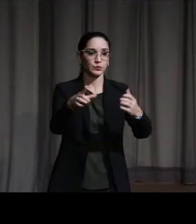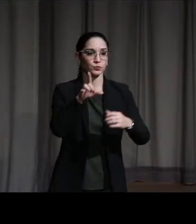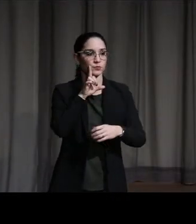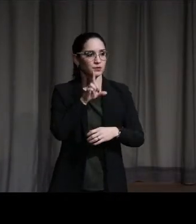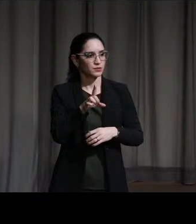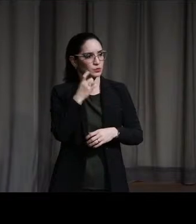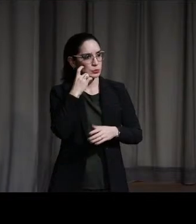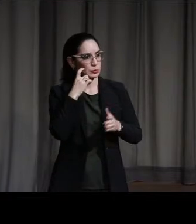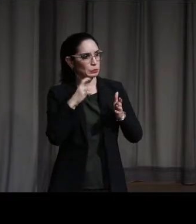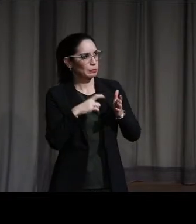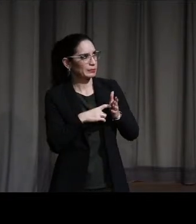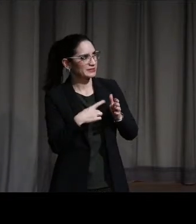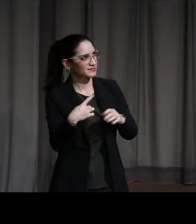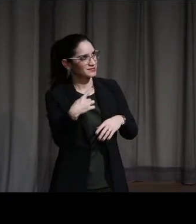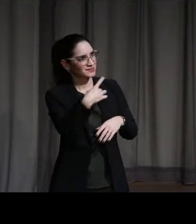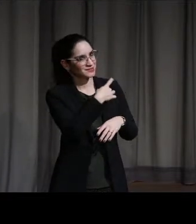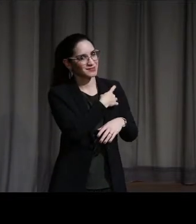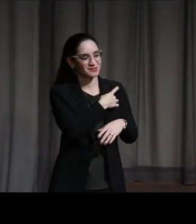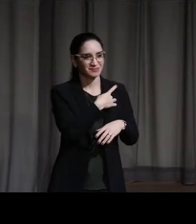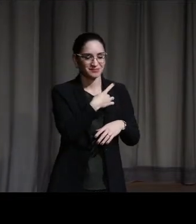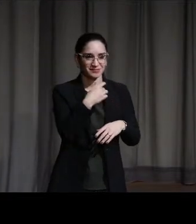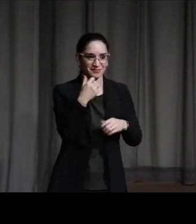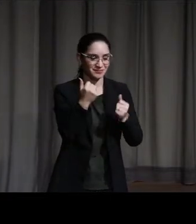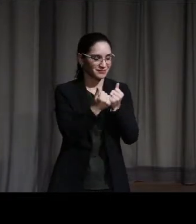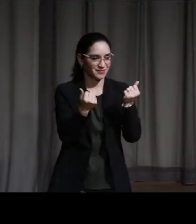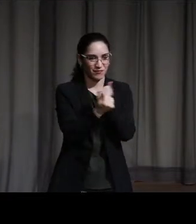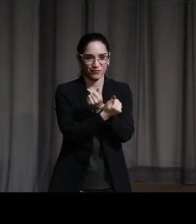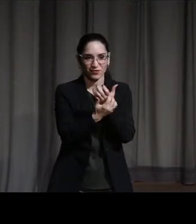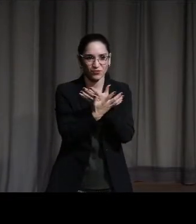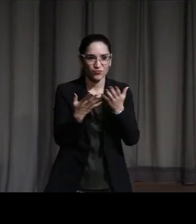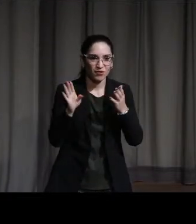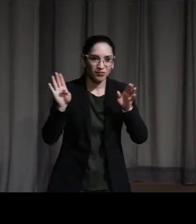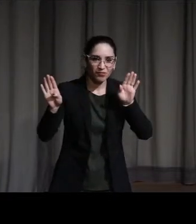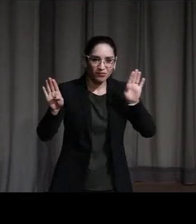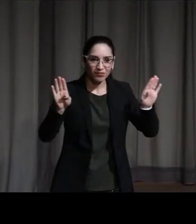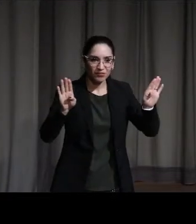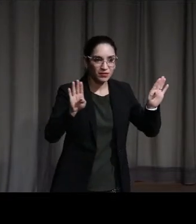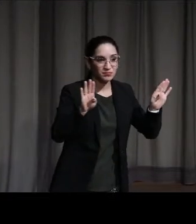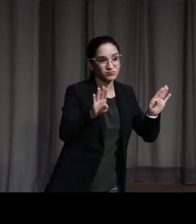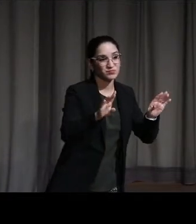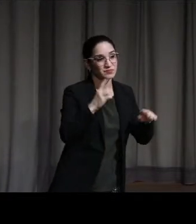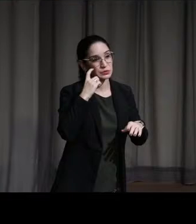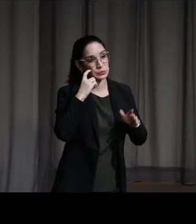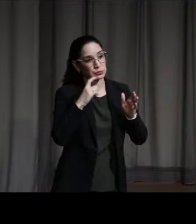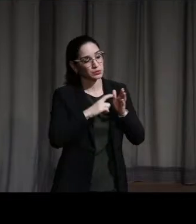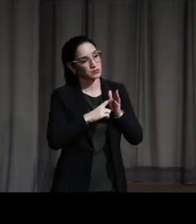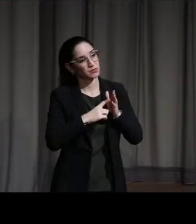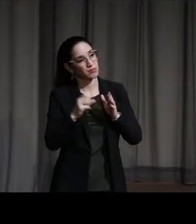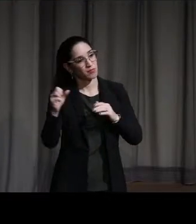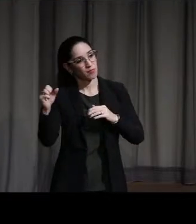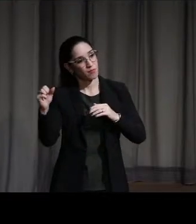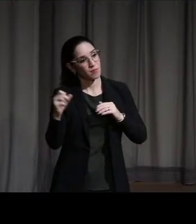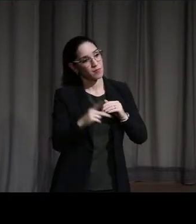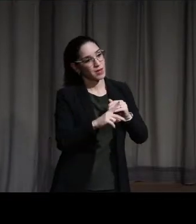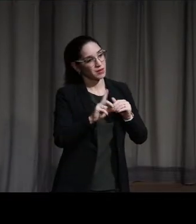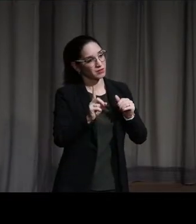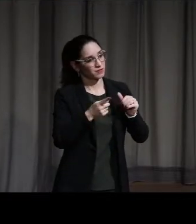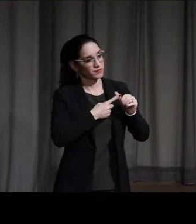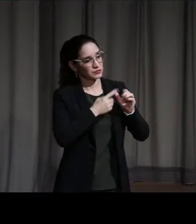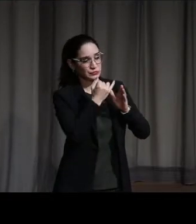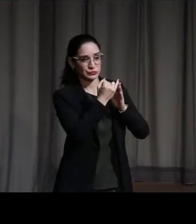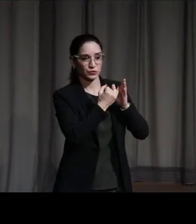roosters everywhere. So even if you go back to El Pecado Original, if you go back to that stunning